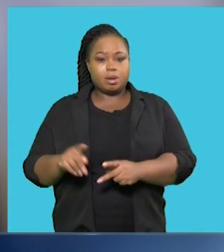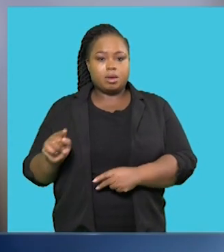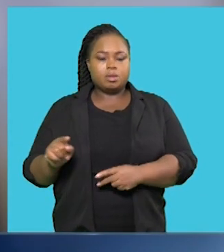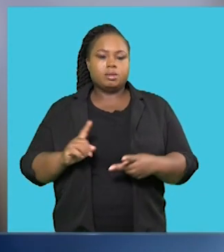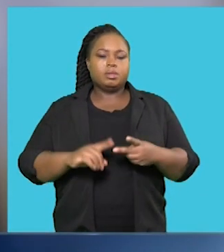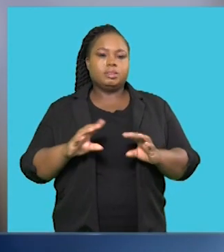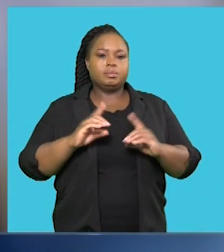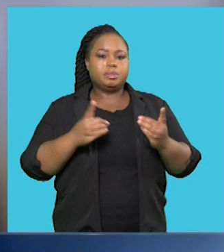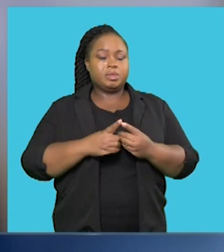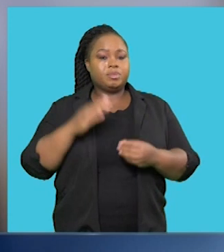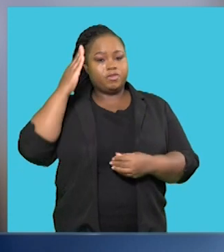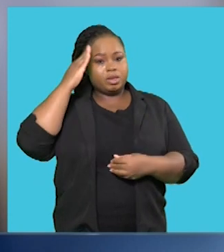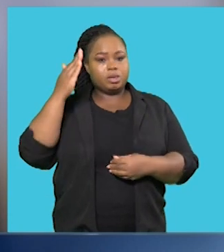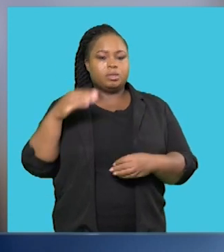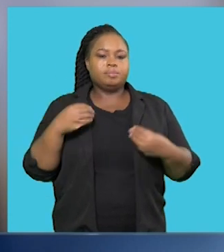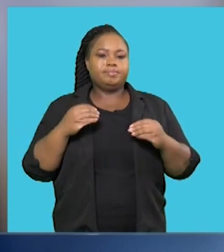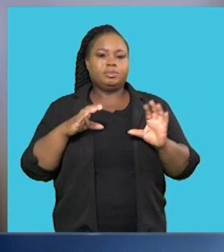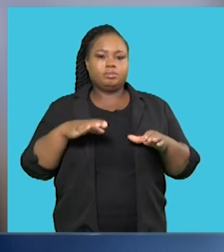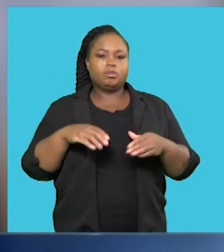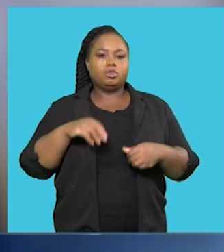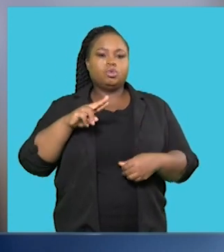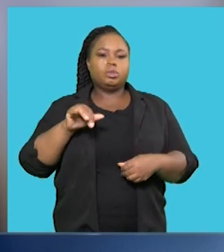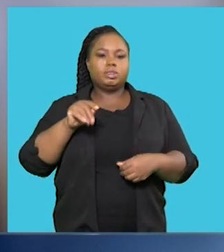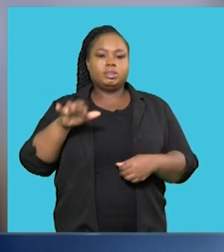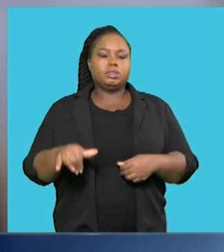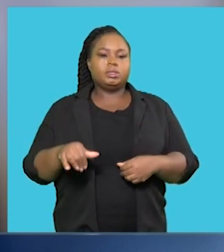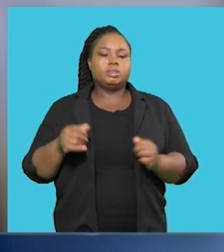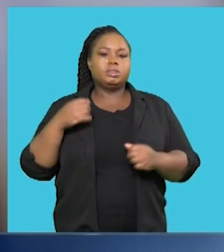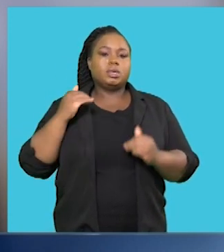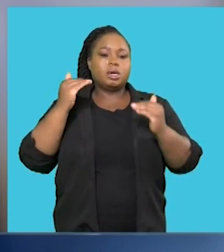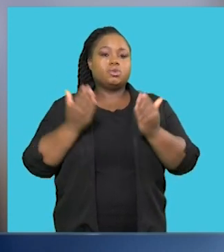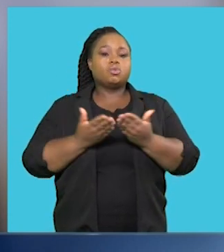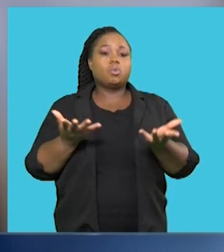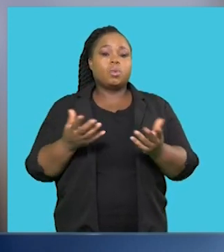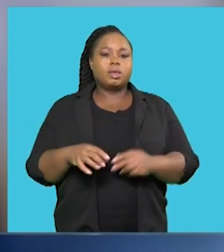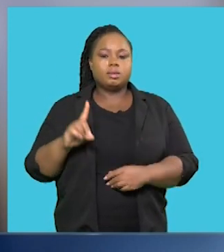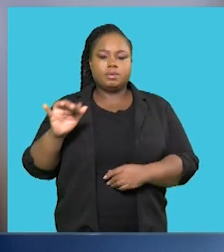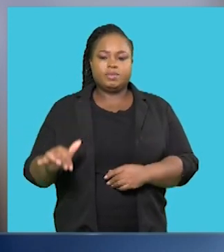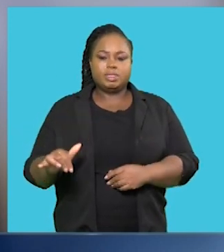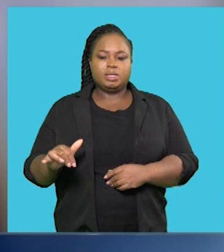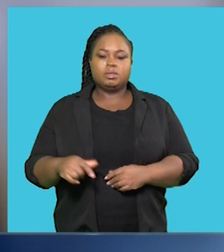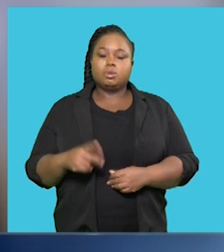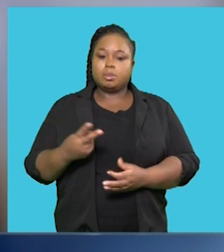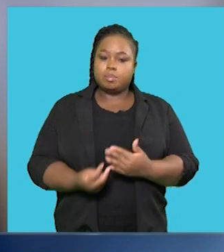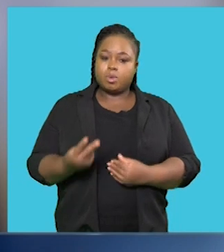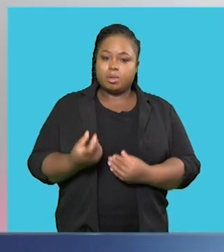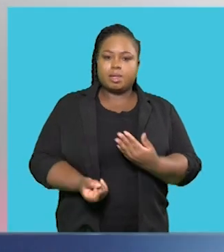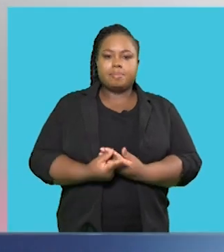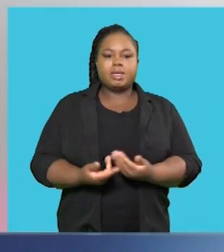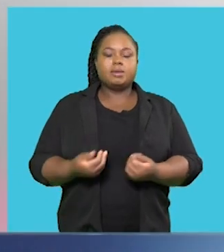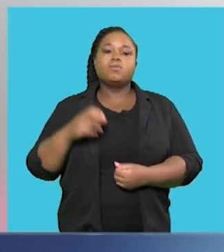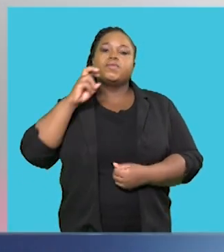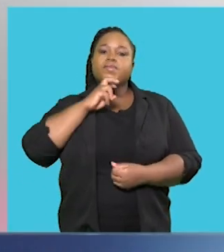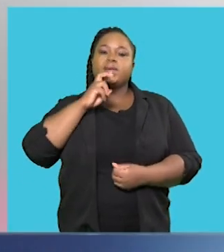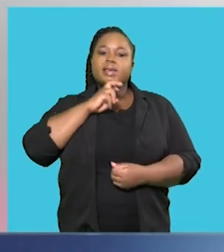of a departmental head of commerce from Unity Secondary School in Davidson, which both incidences occurred on